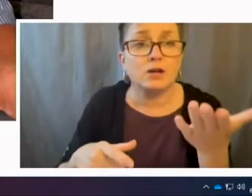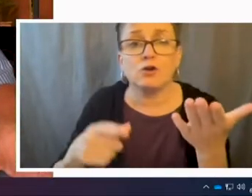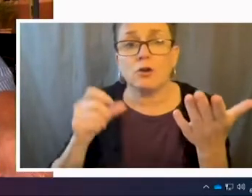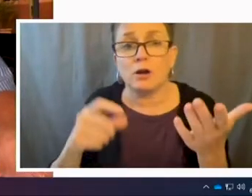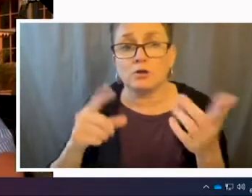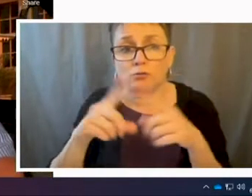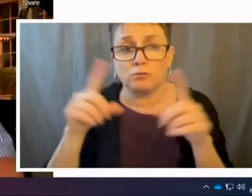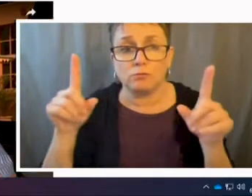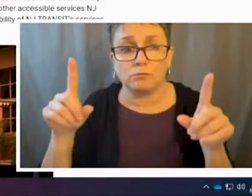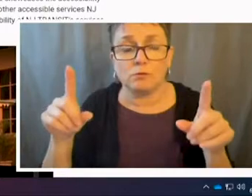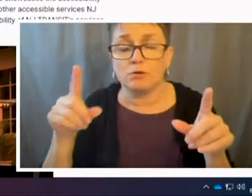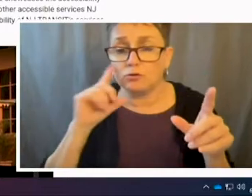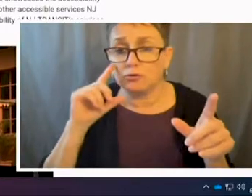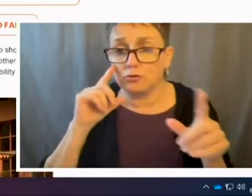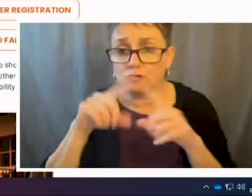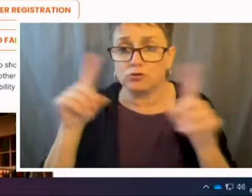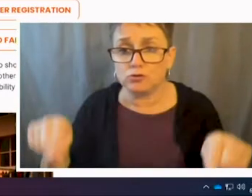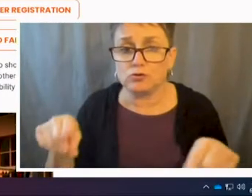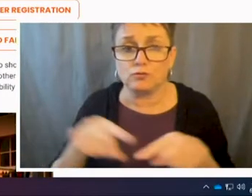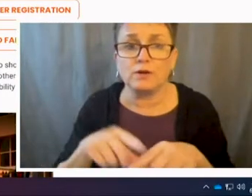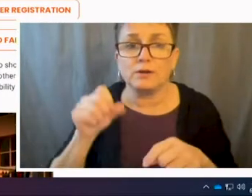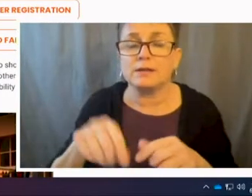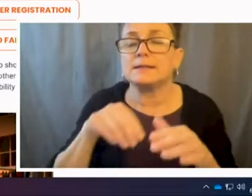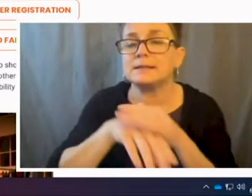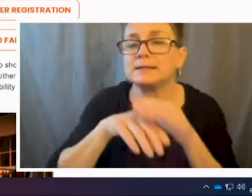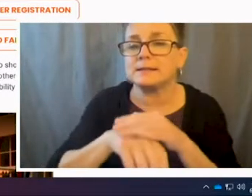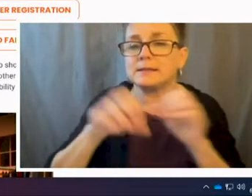this is the accessibility page of New Jersey Transit's website